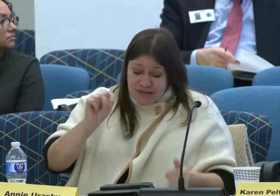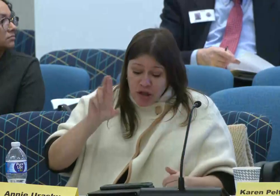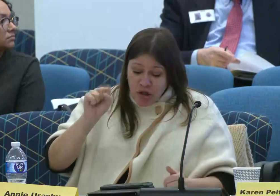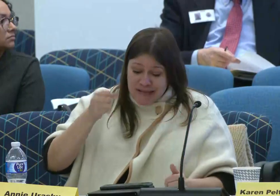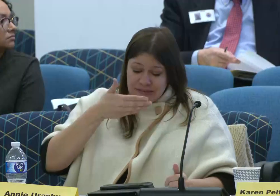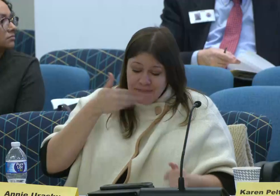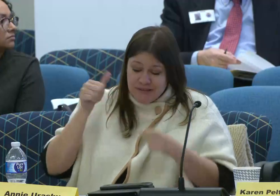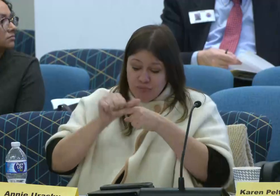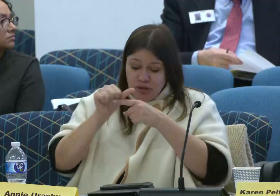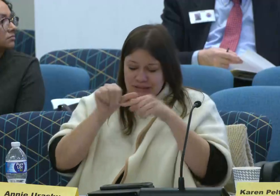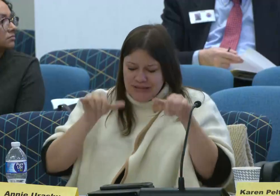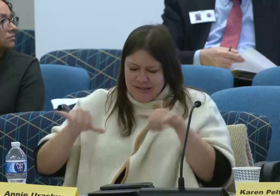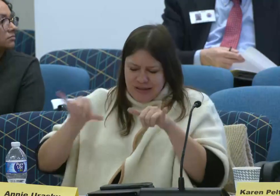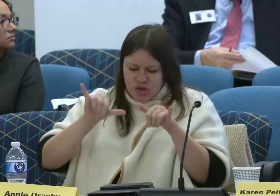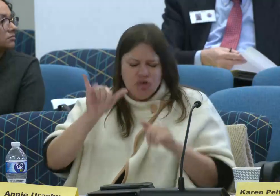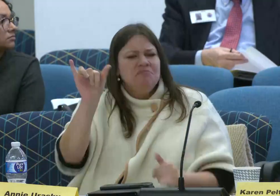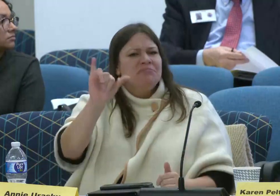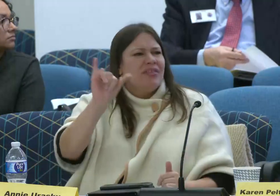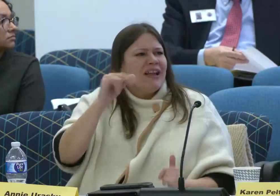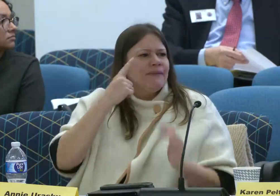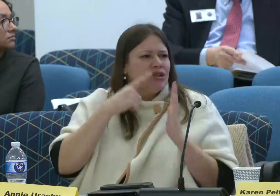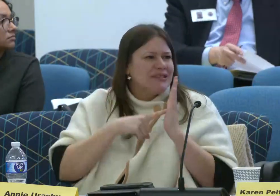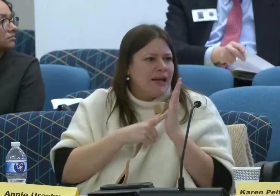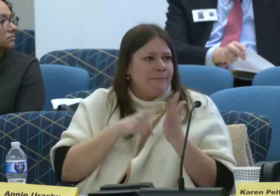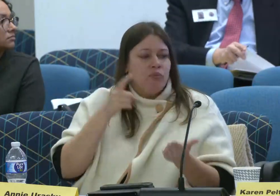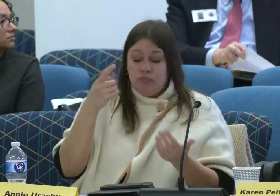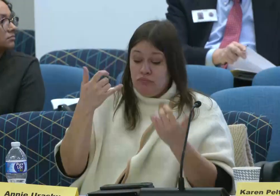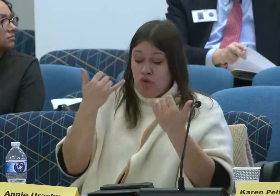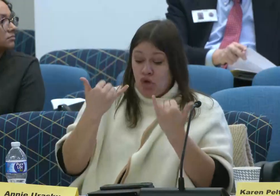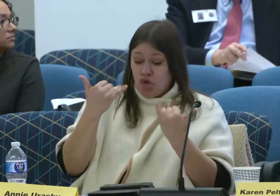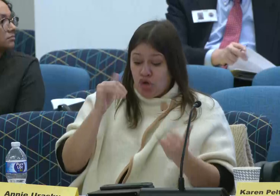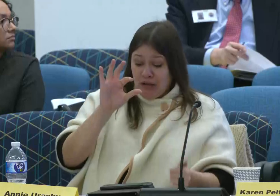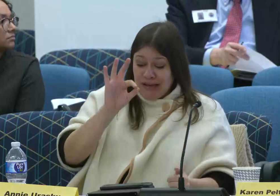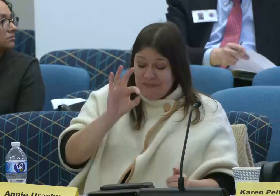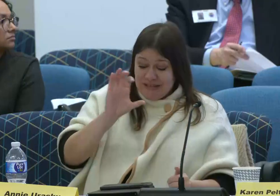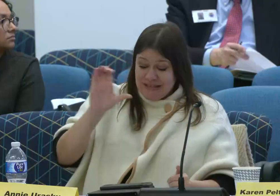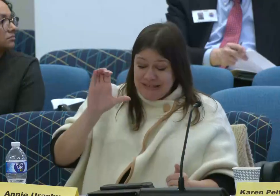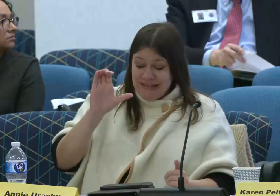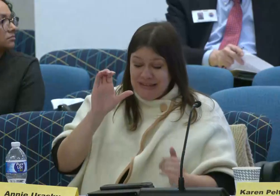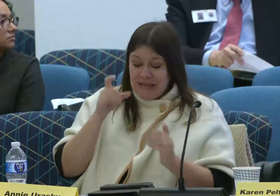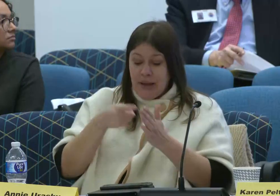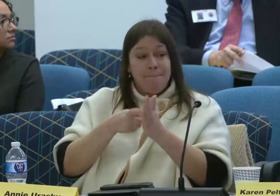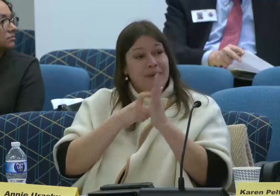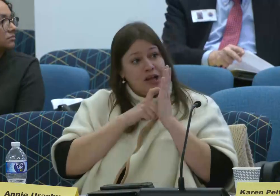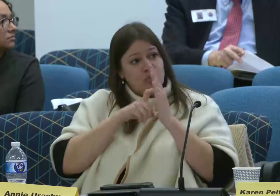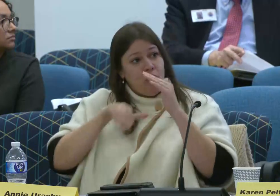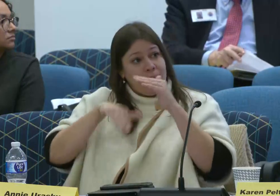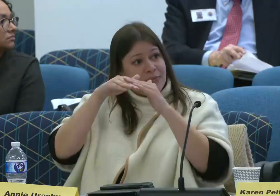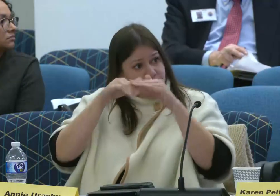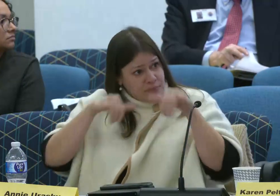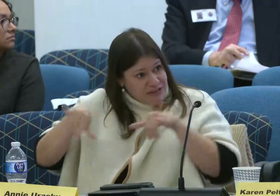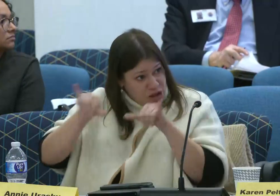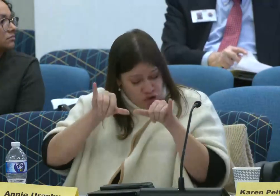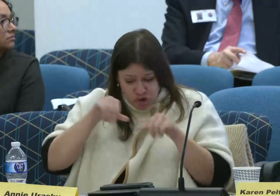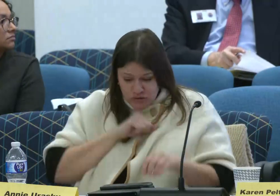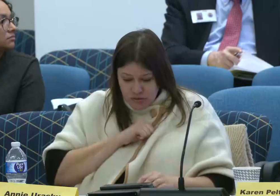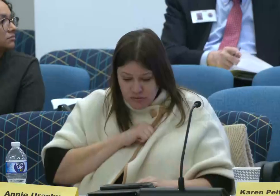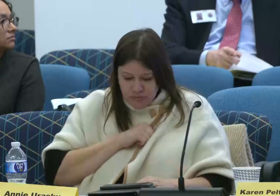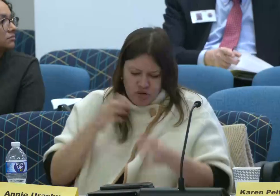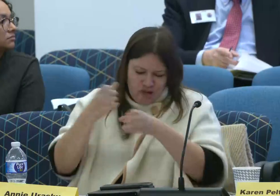to be functionally equivalent, as well as best practice and standards. For example, the current FCC